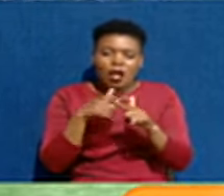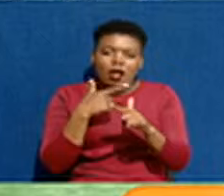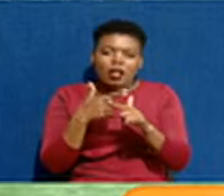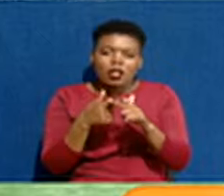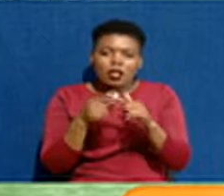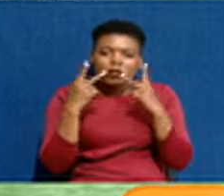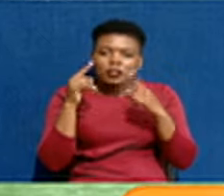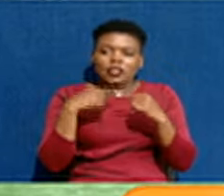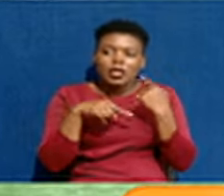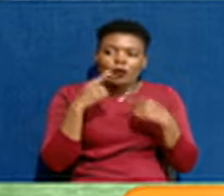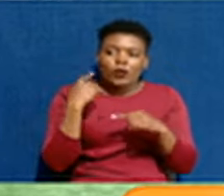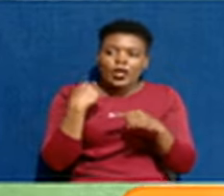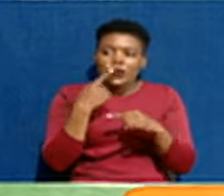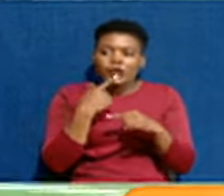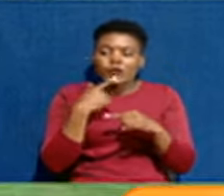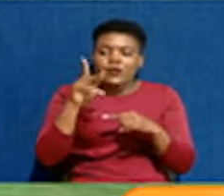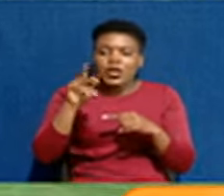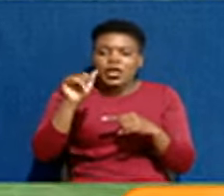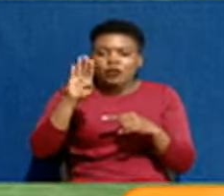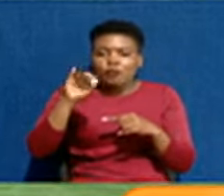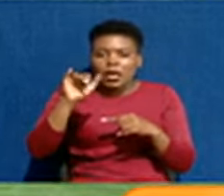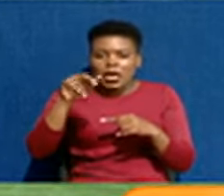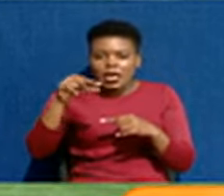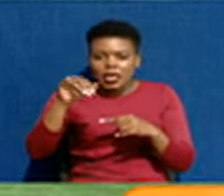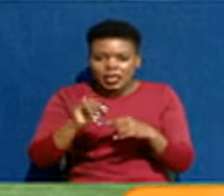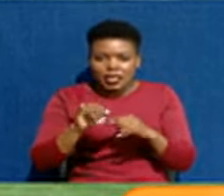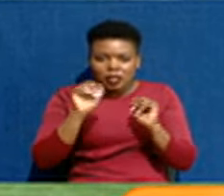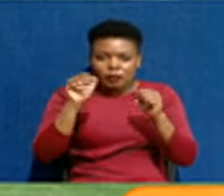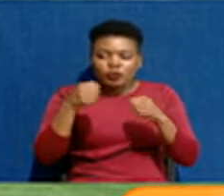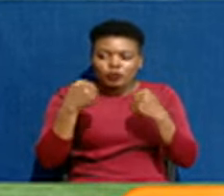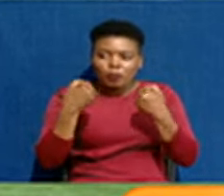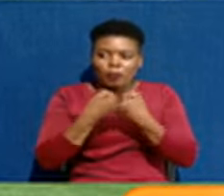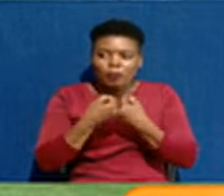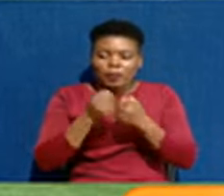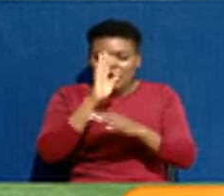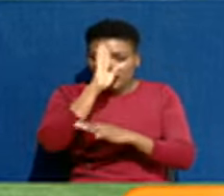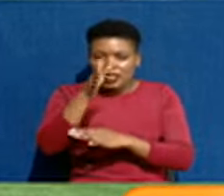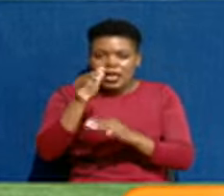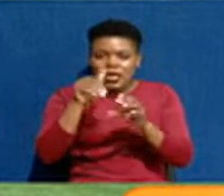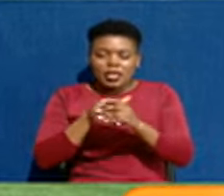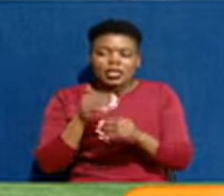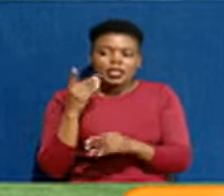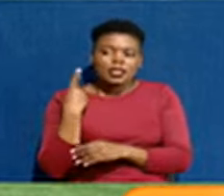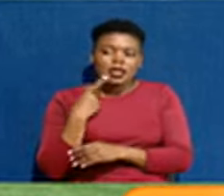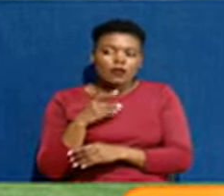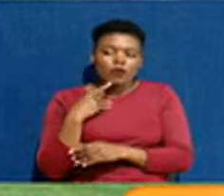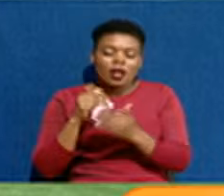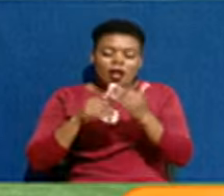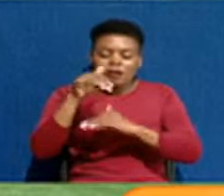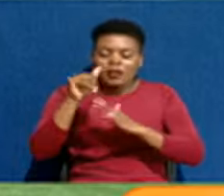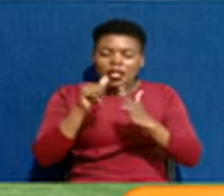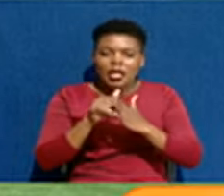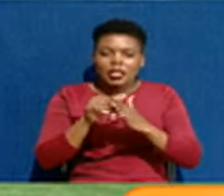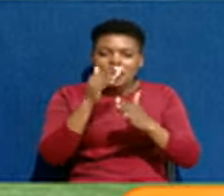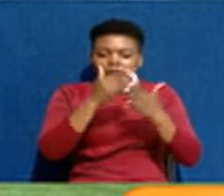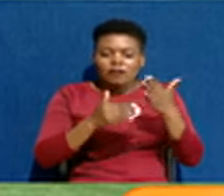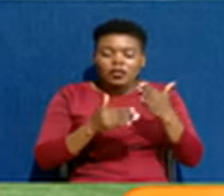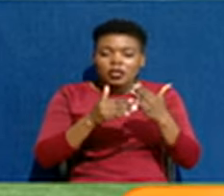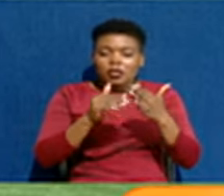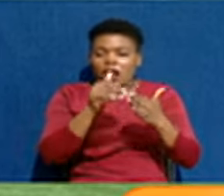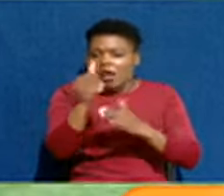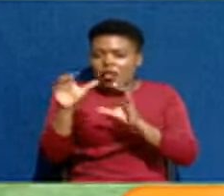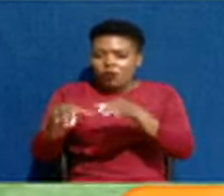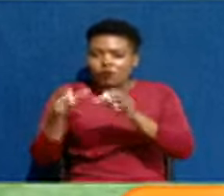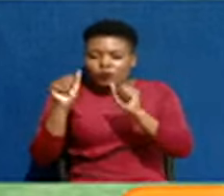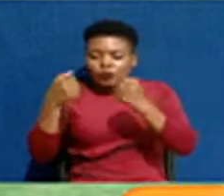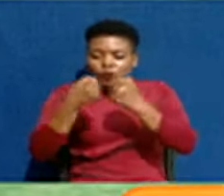face red-hot Kariobangi Sharks in the early 12 o'clock kickoff on Sunday in Dandora. After that match, Division 1 side Compel will take on